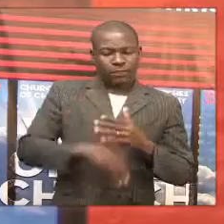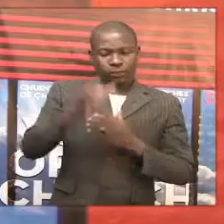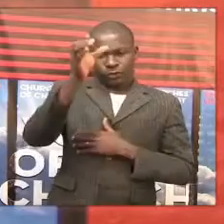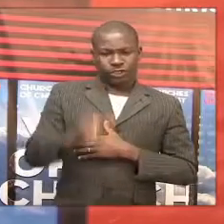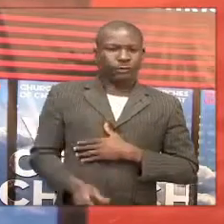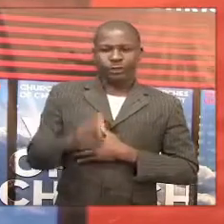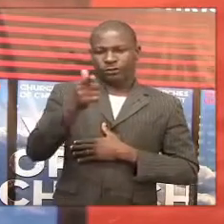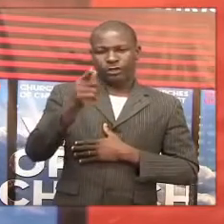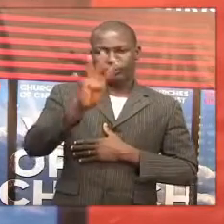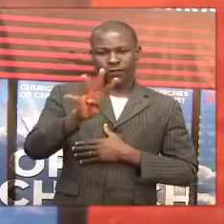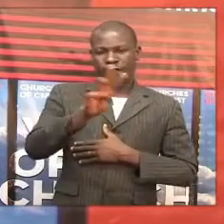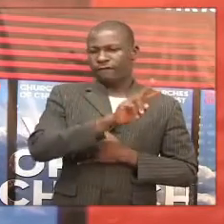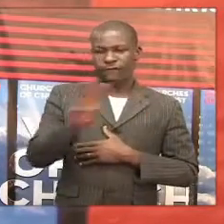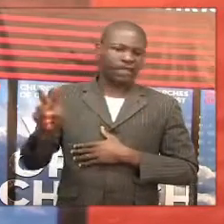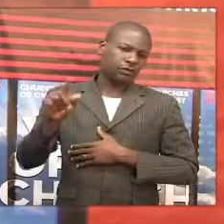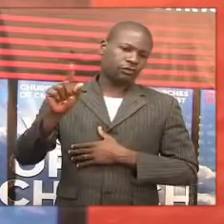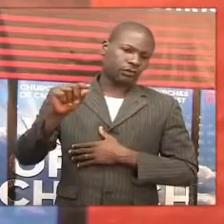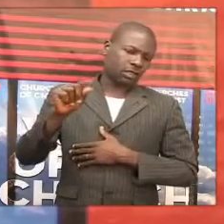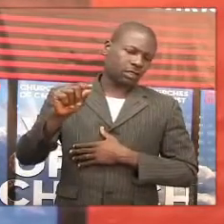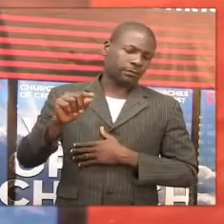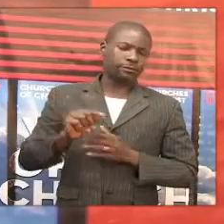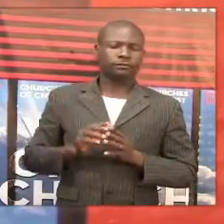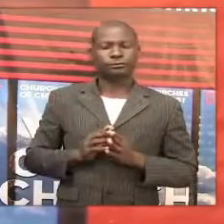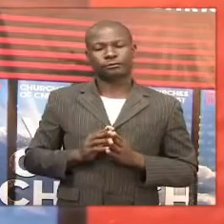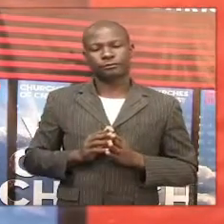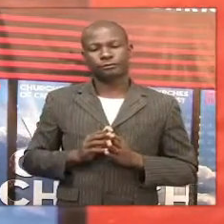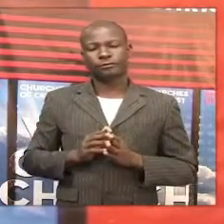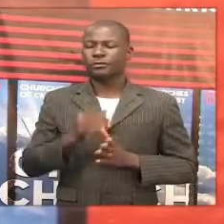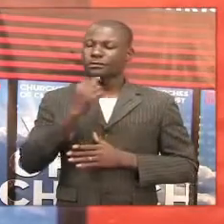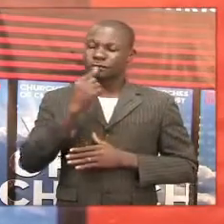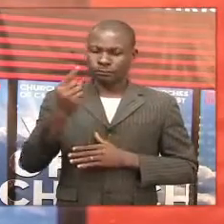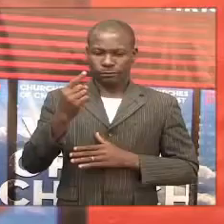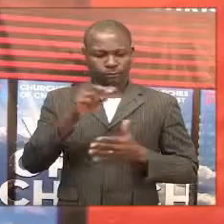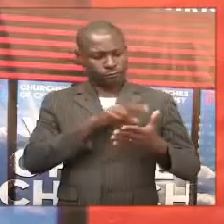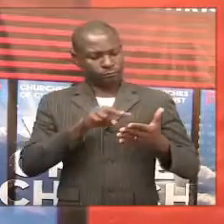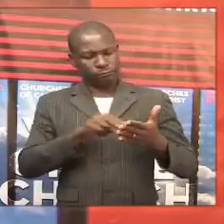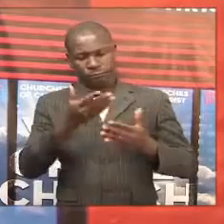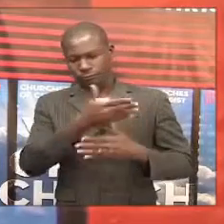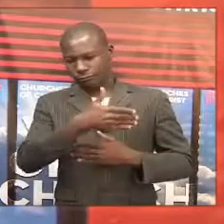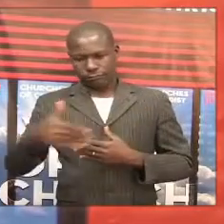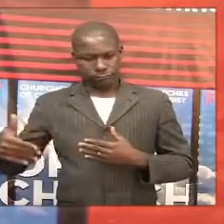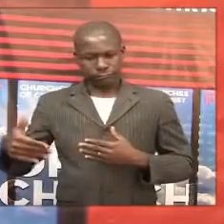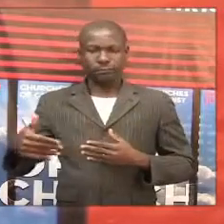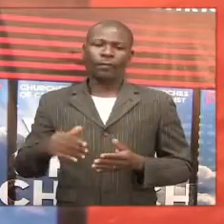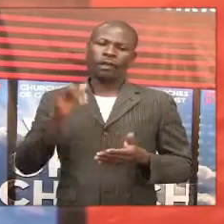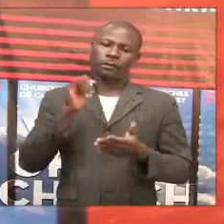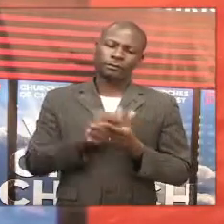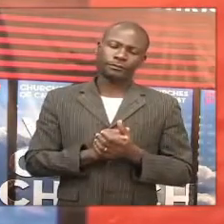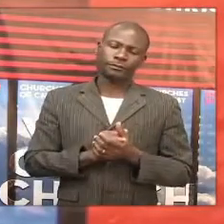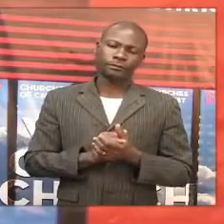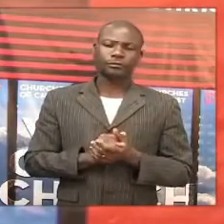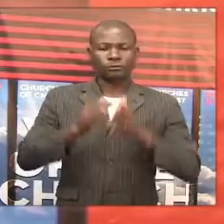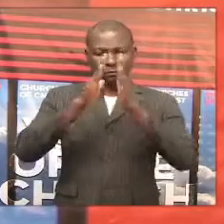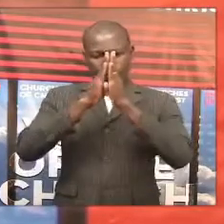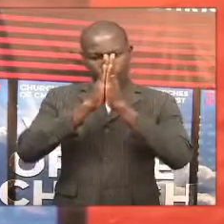verse 20. And pray that your flight may not be in winter